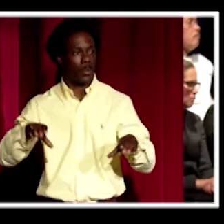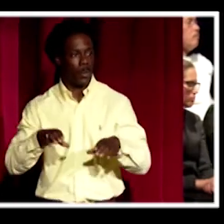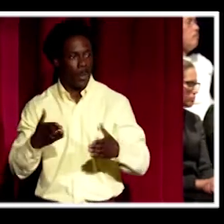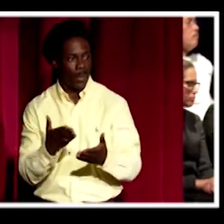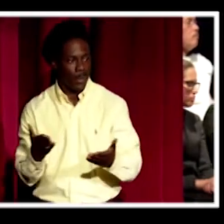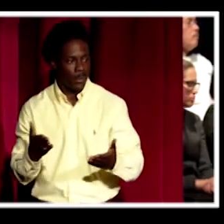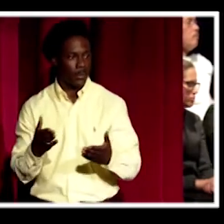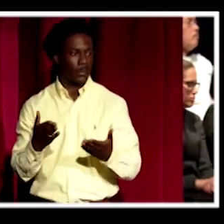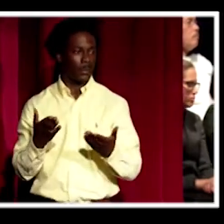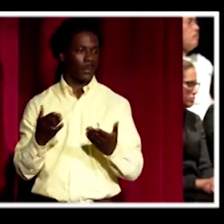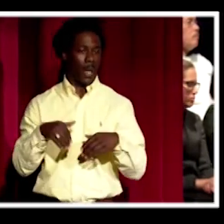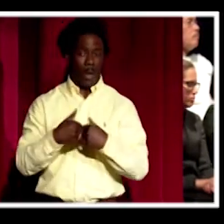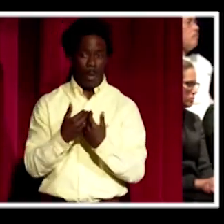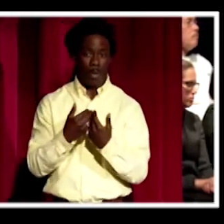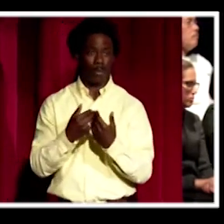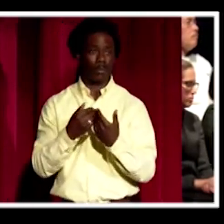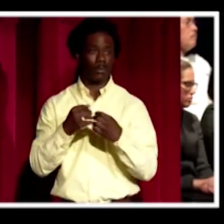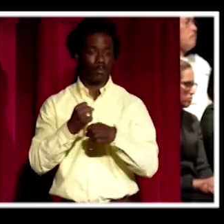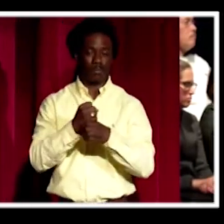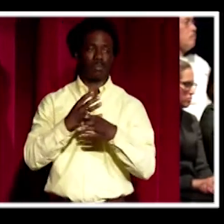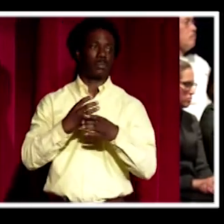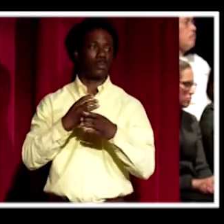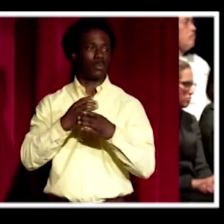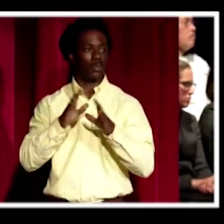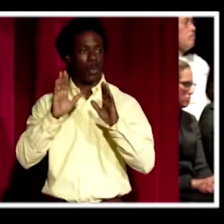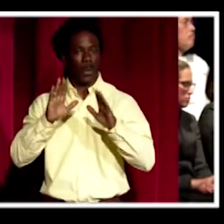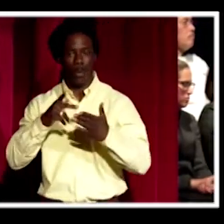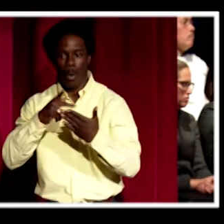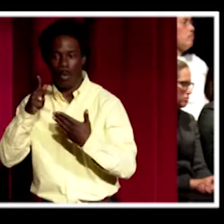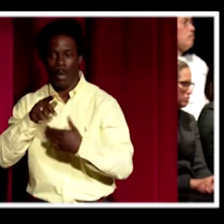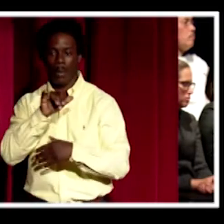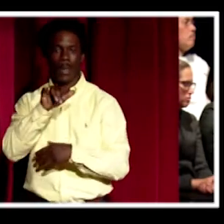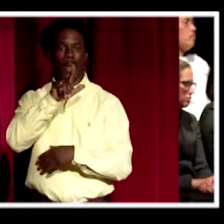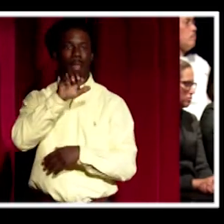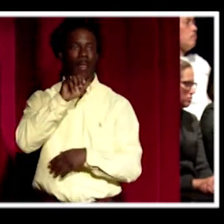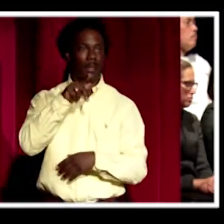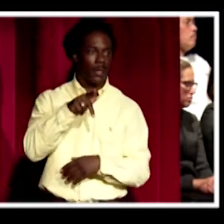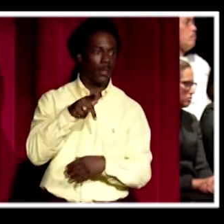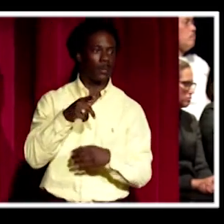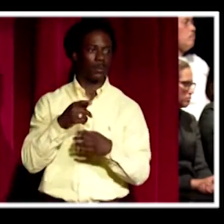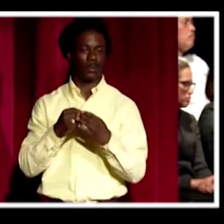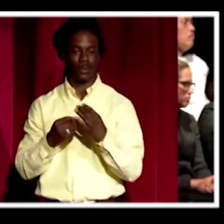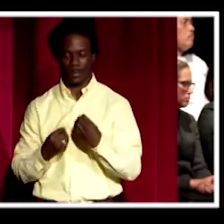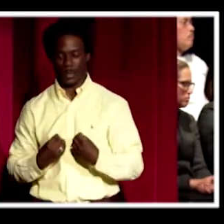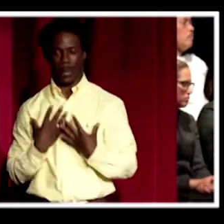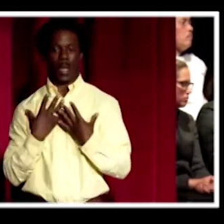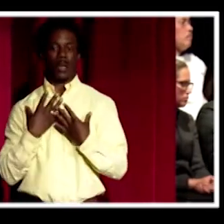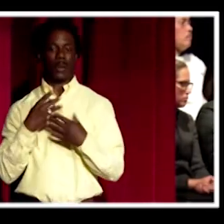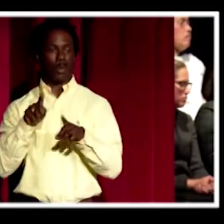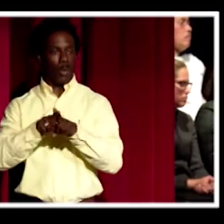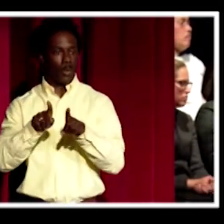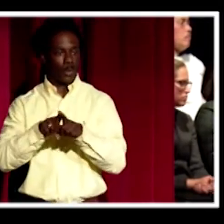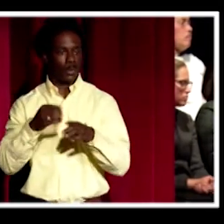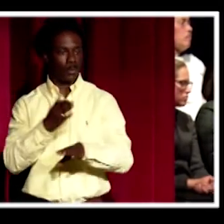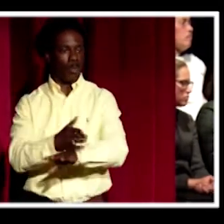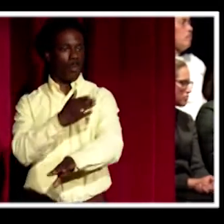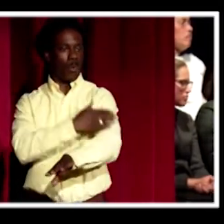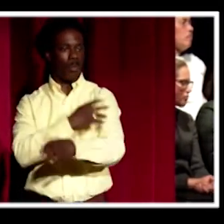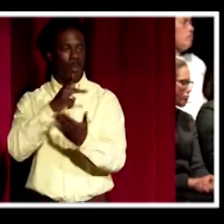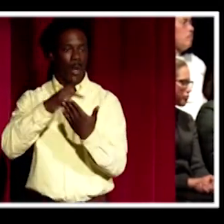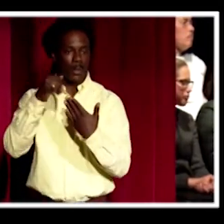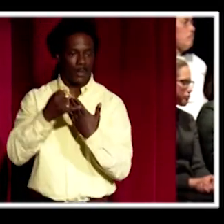creating great programs like LEAP and Career Connections and Aspire. We're also improving